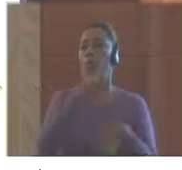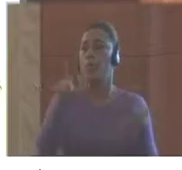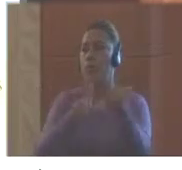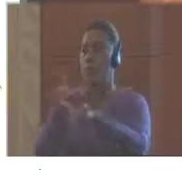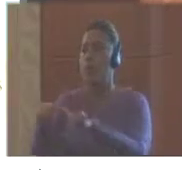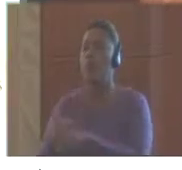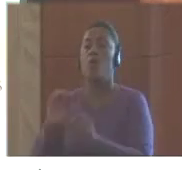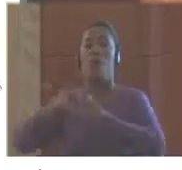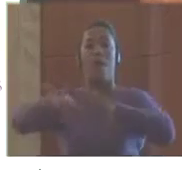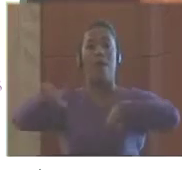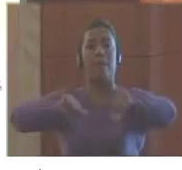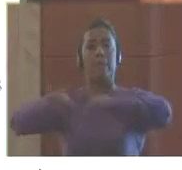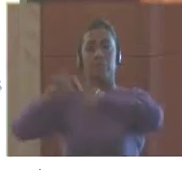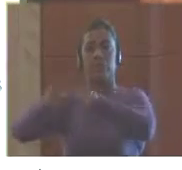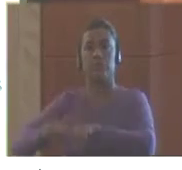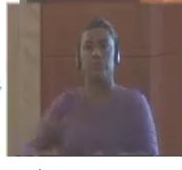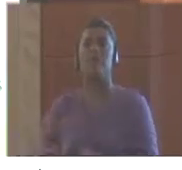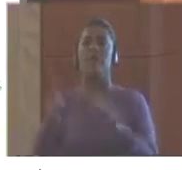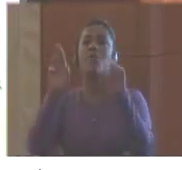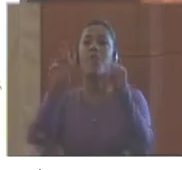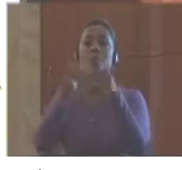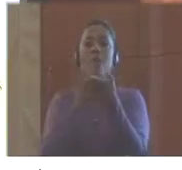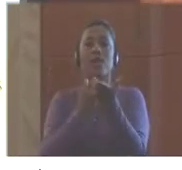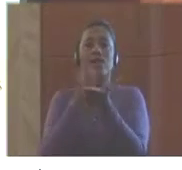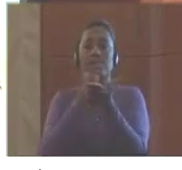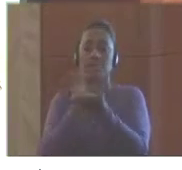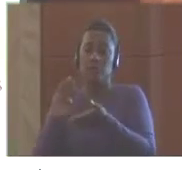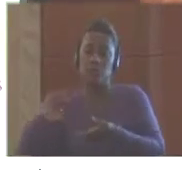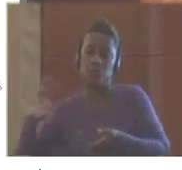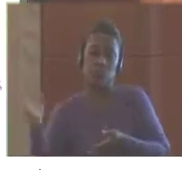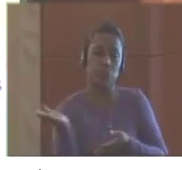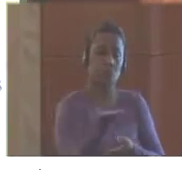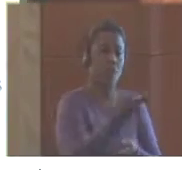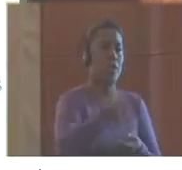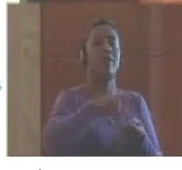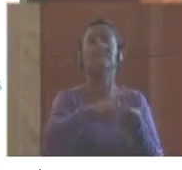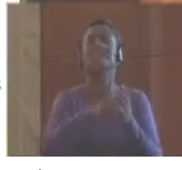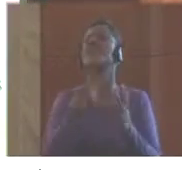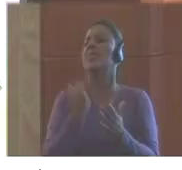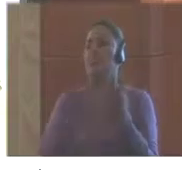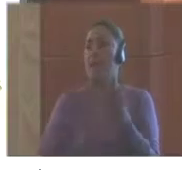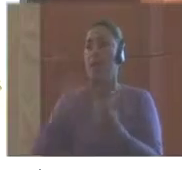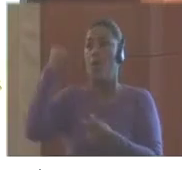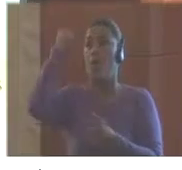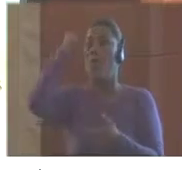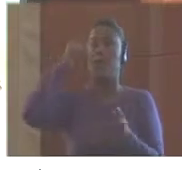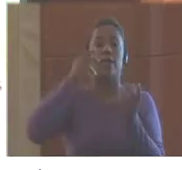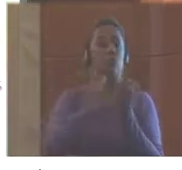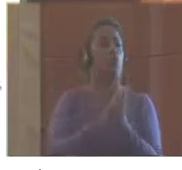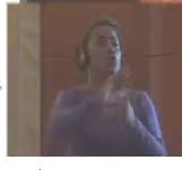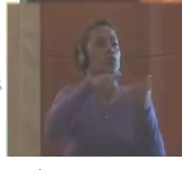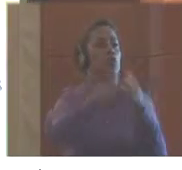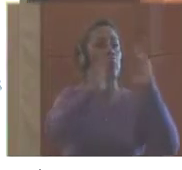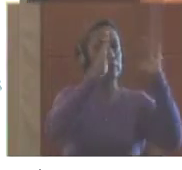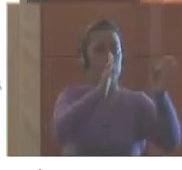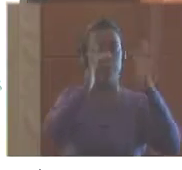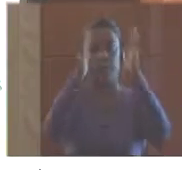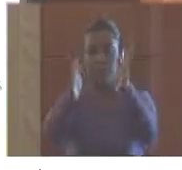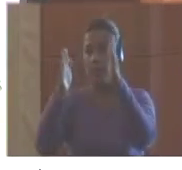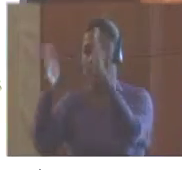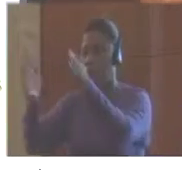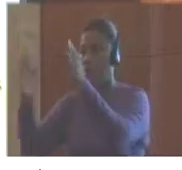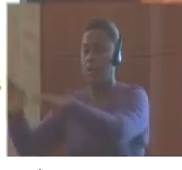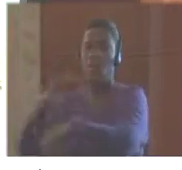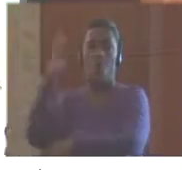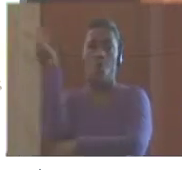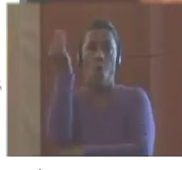all sectors to have this idea that this would be like a cross-sectional item. But this, and